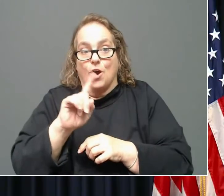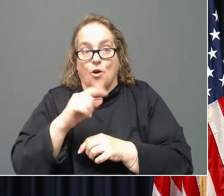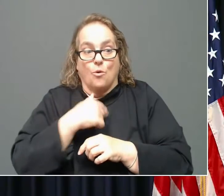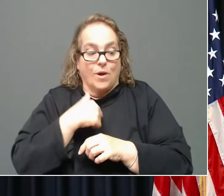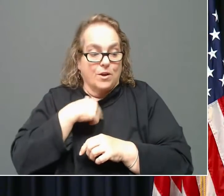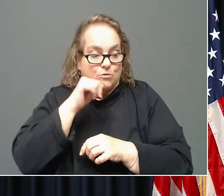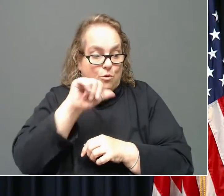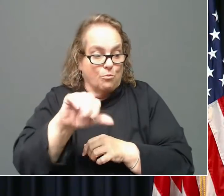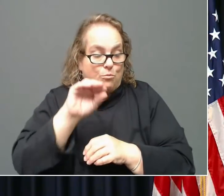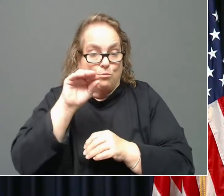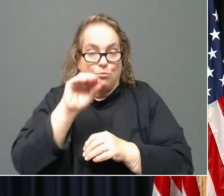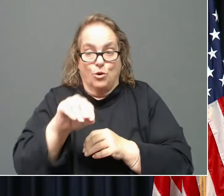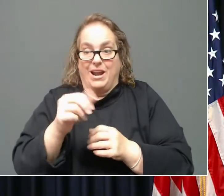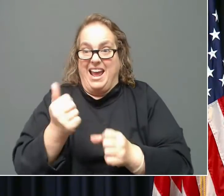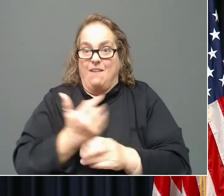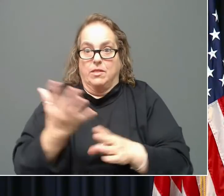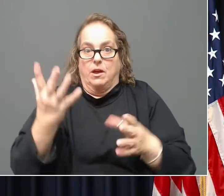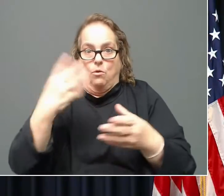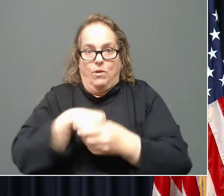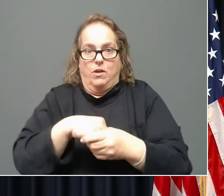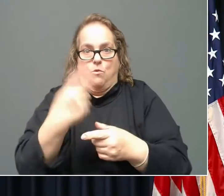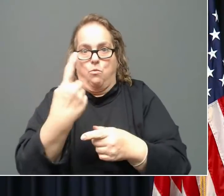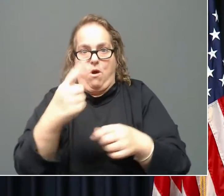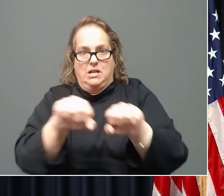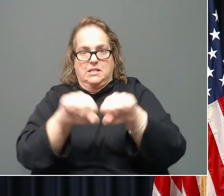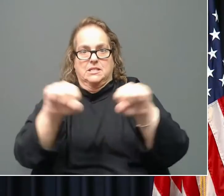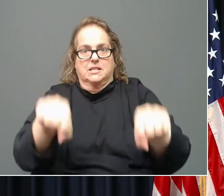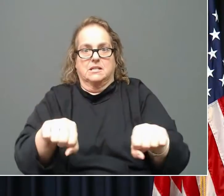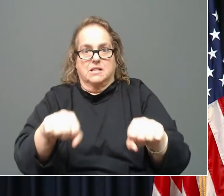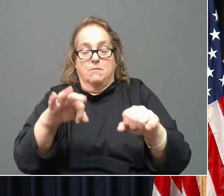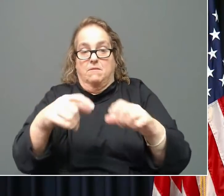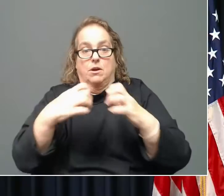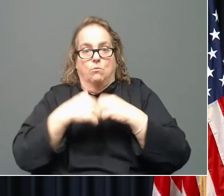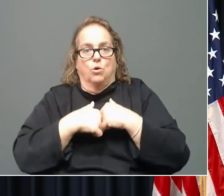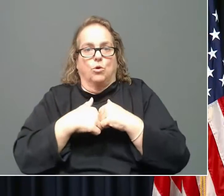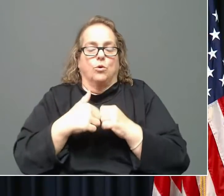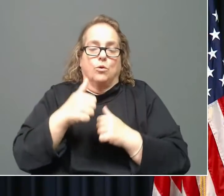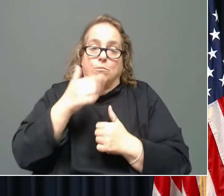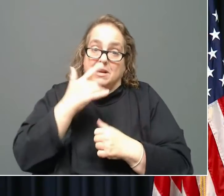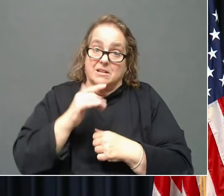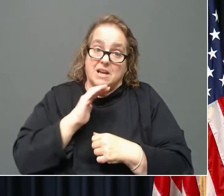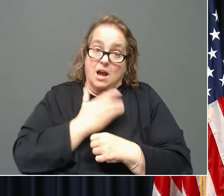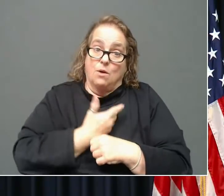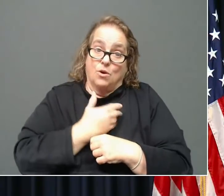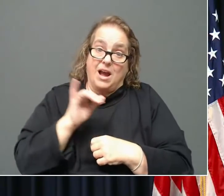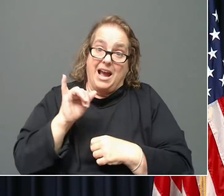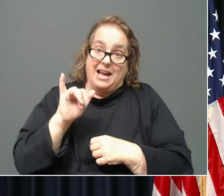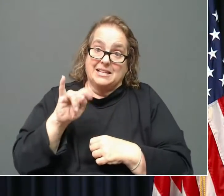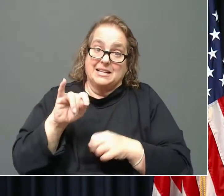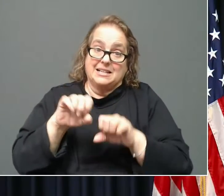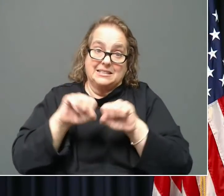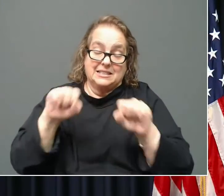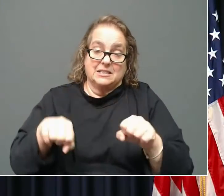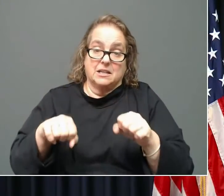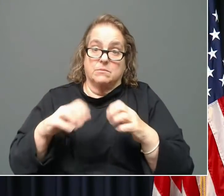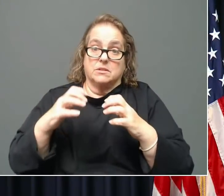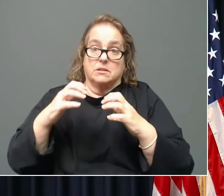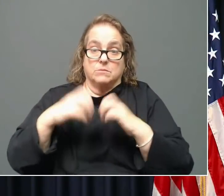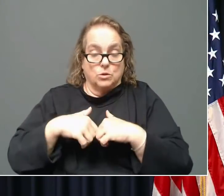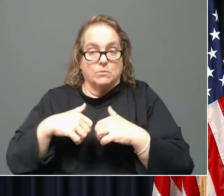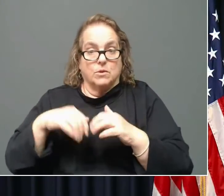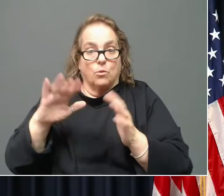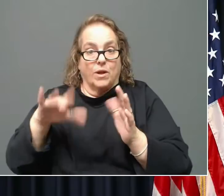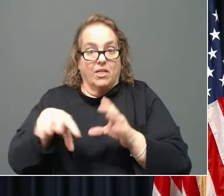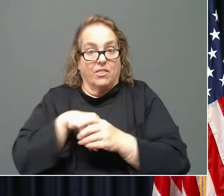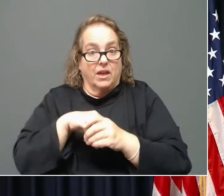basket, especially with what we have seen with a number of IT systems in the midst of a pandemic. All right, that is a lot